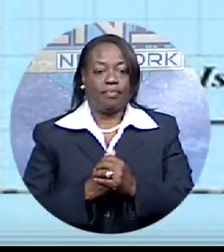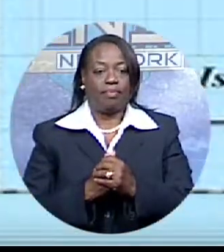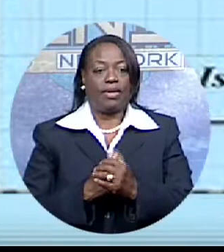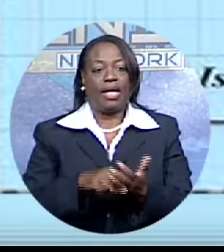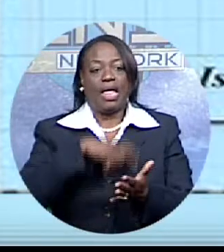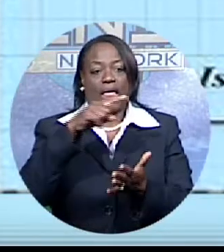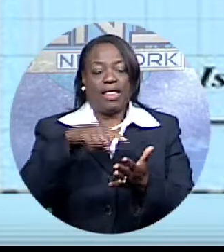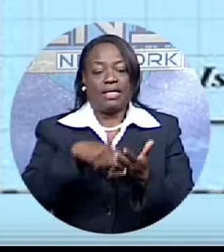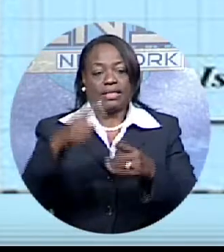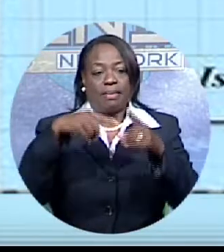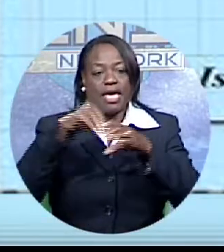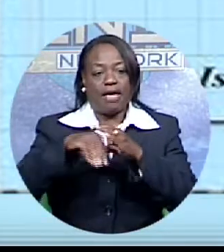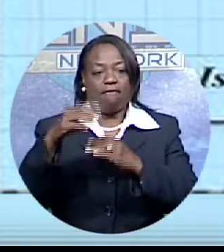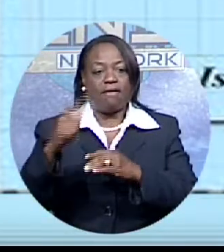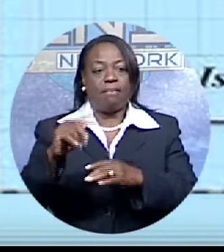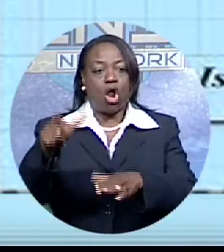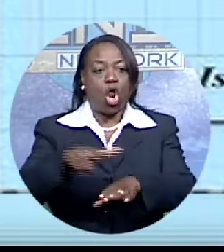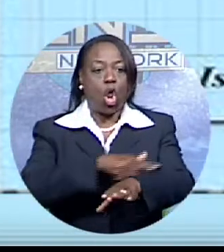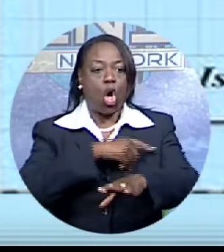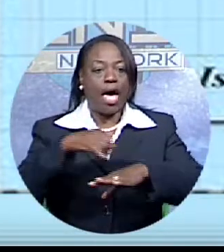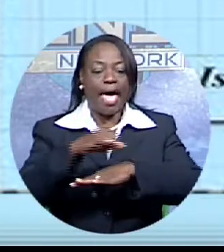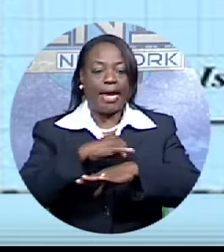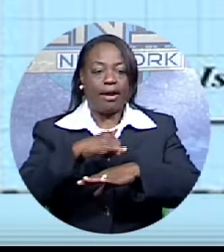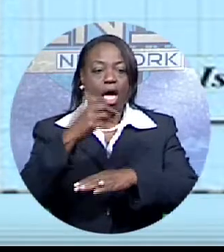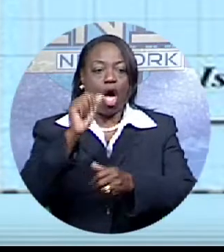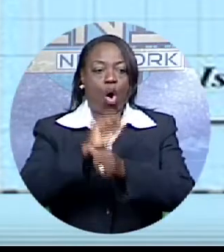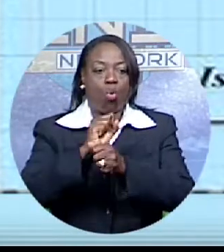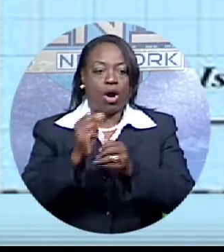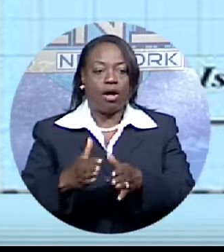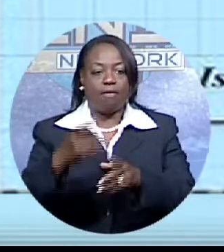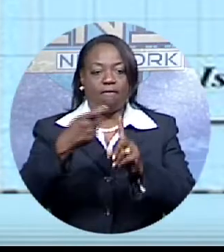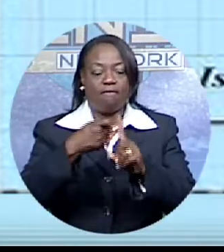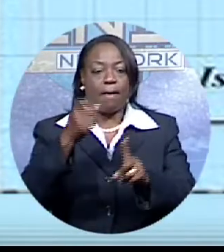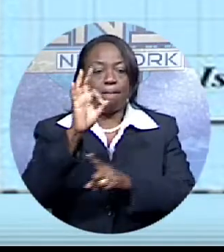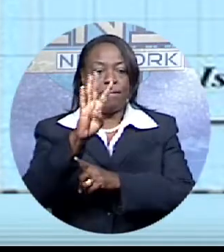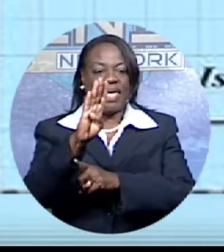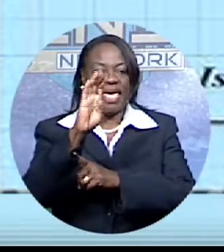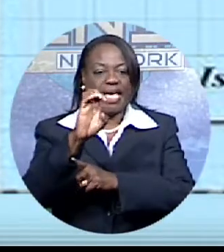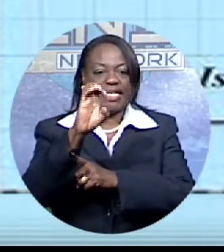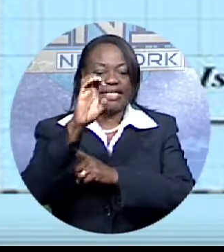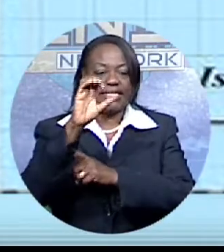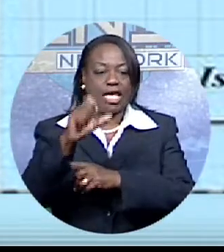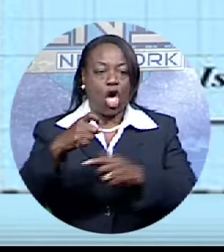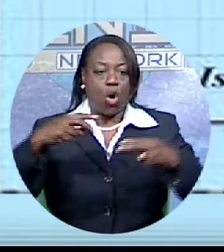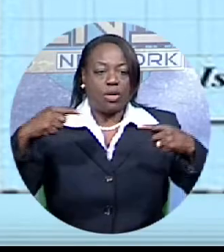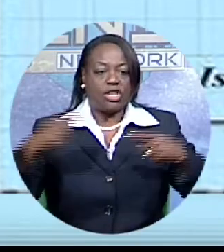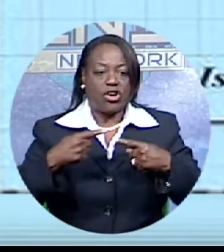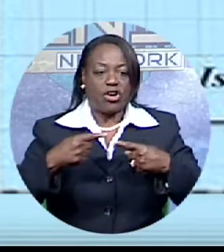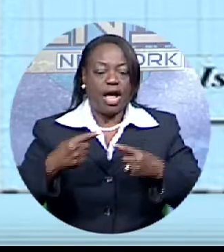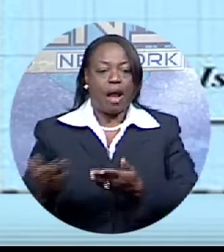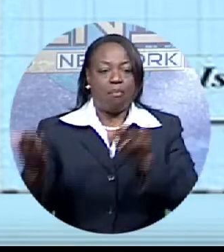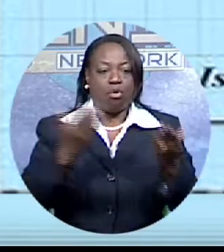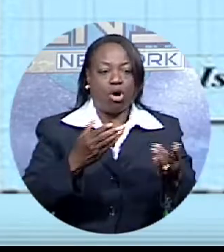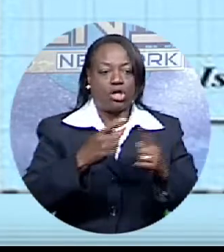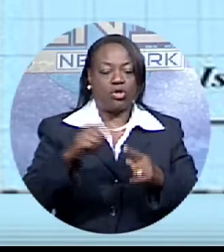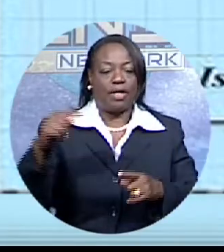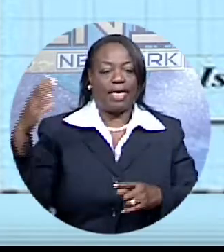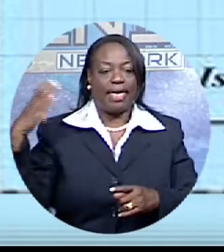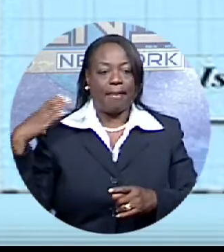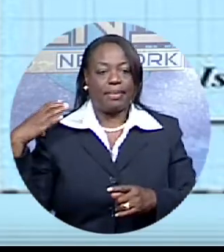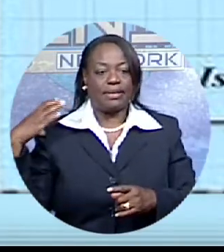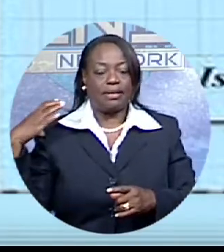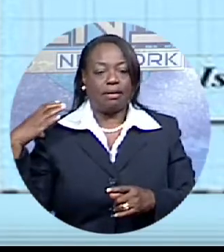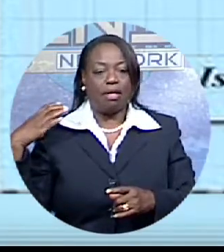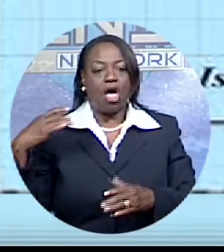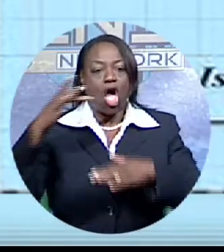This coming in from Long Island, an employee of the Bahamas Electricity Corporation was injured and airlifted to the capital following an early morning